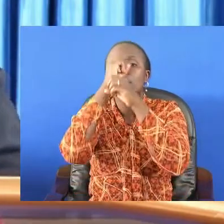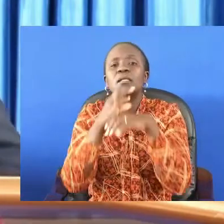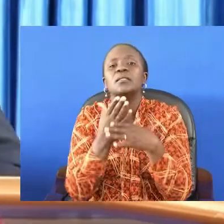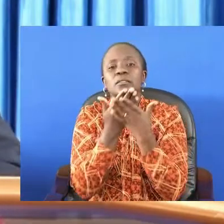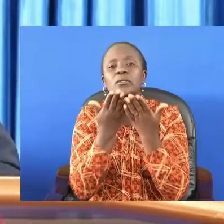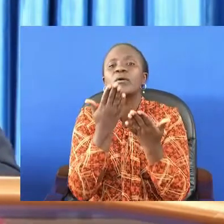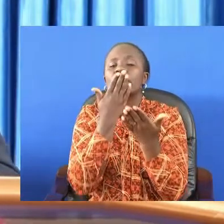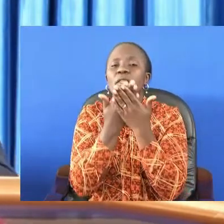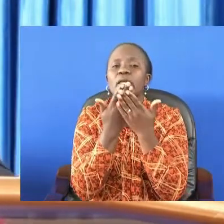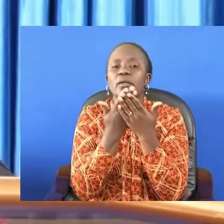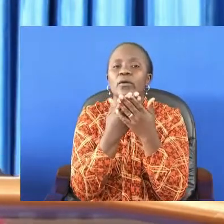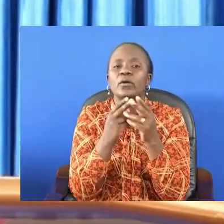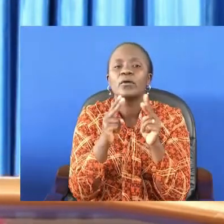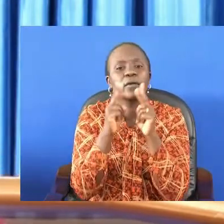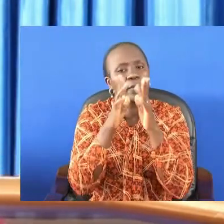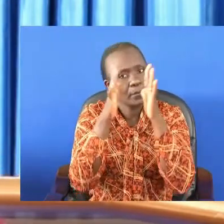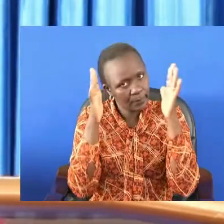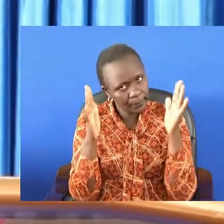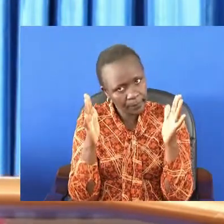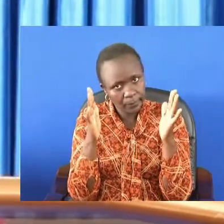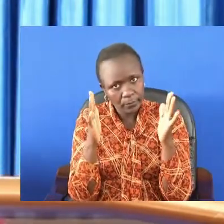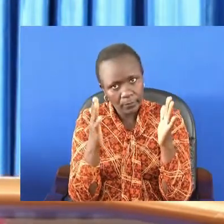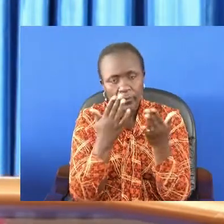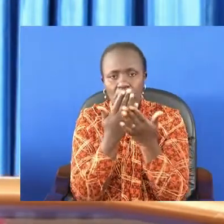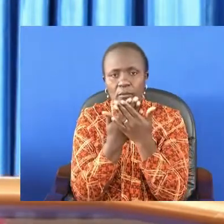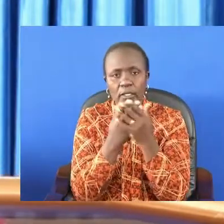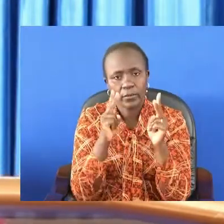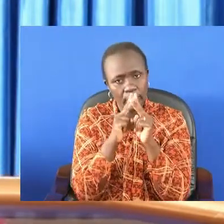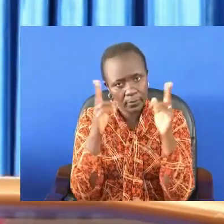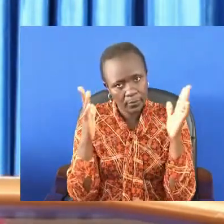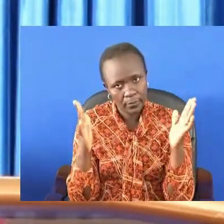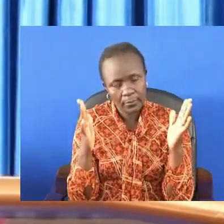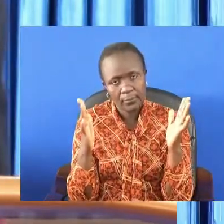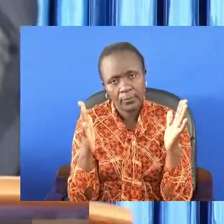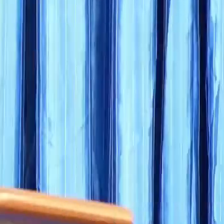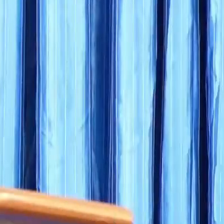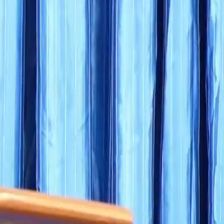you. Thank you so much. Thank you so much.